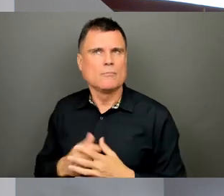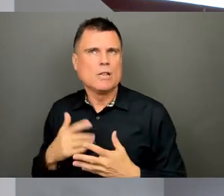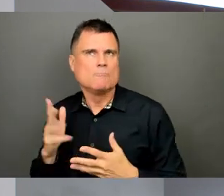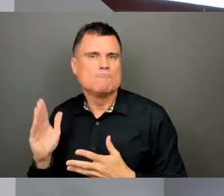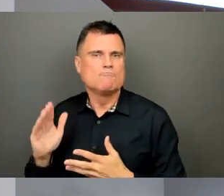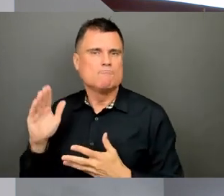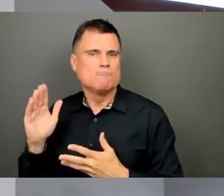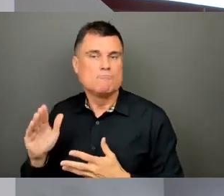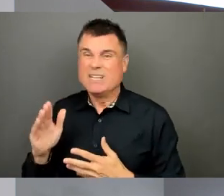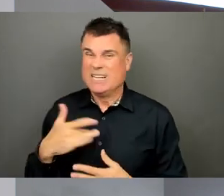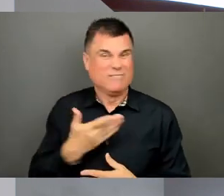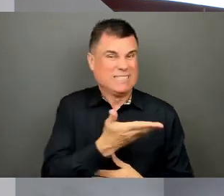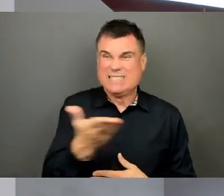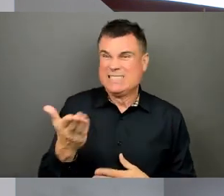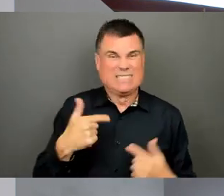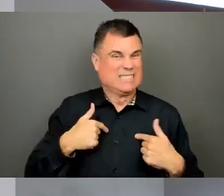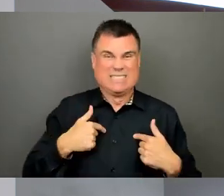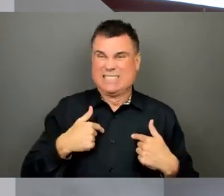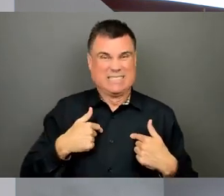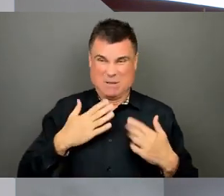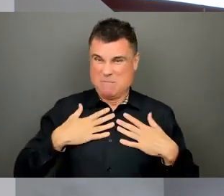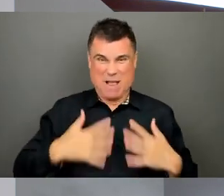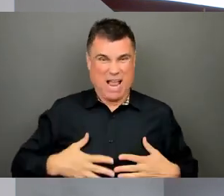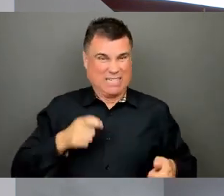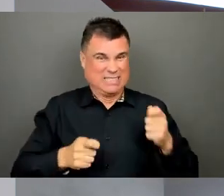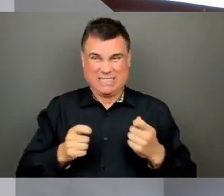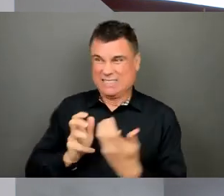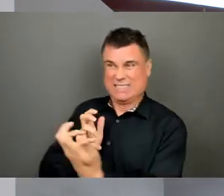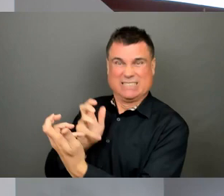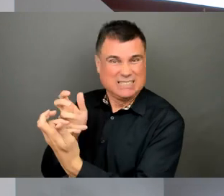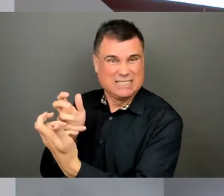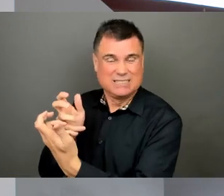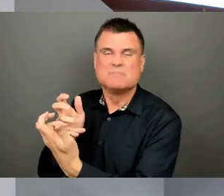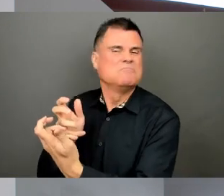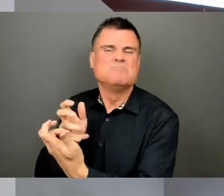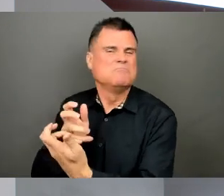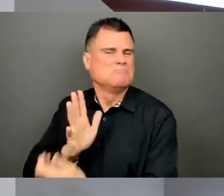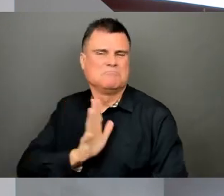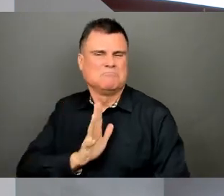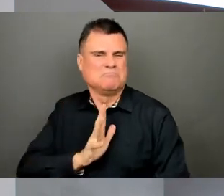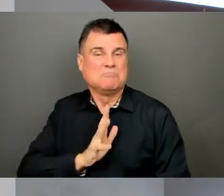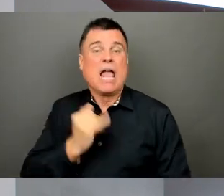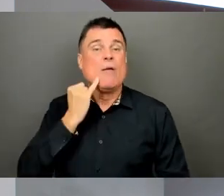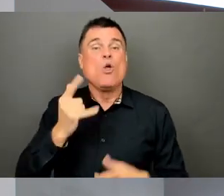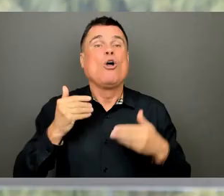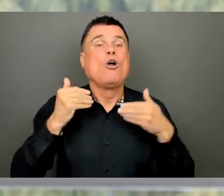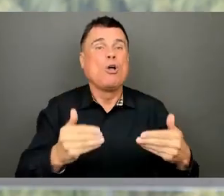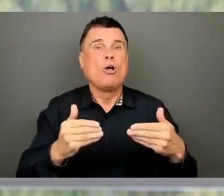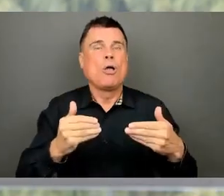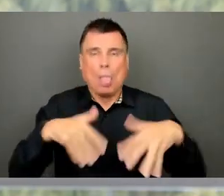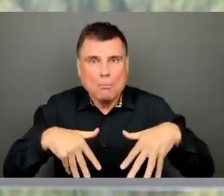together. And if you need adaptations, that's okay. You can make them. And if you get lost in the movement, just try to start off from where you left